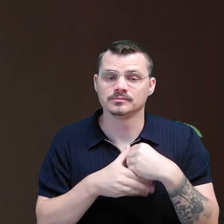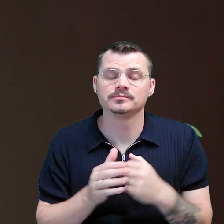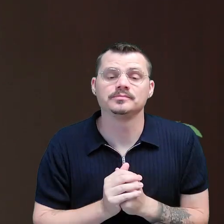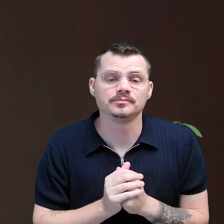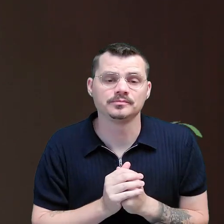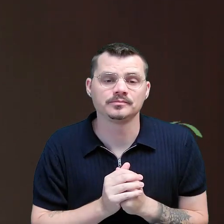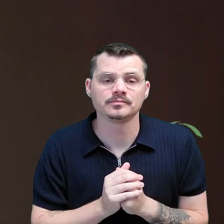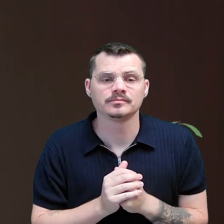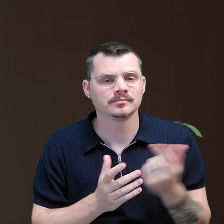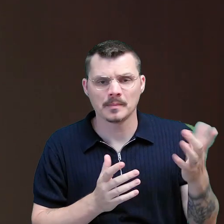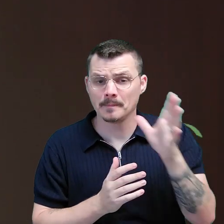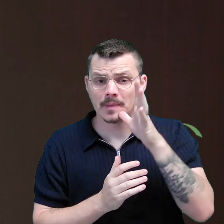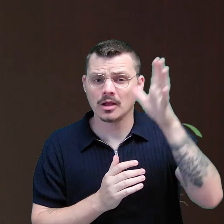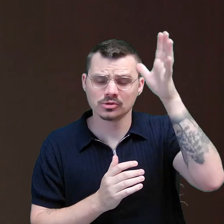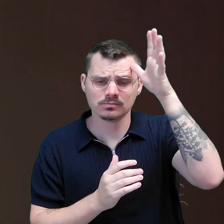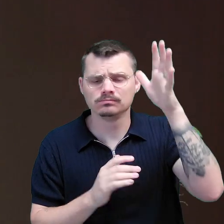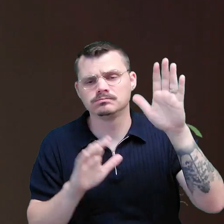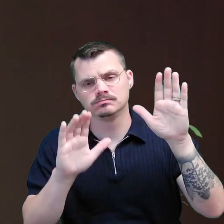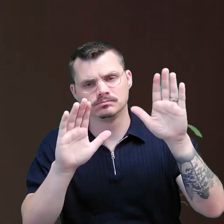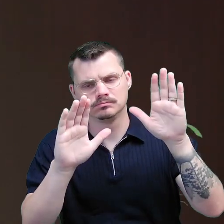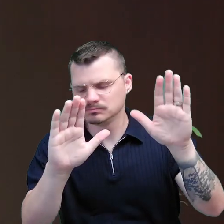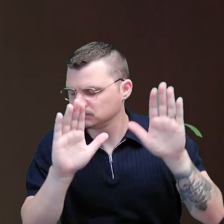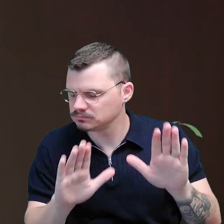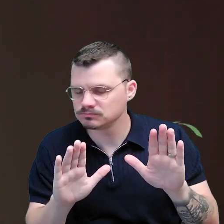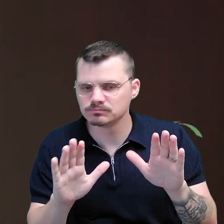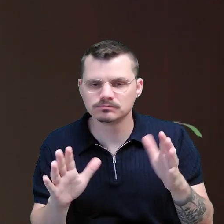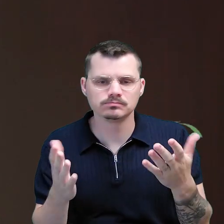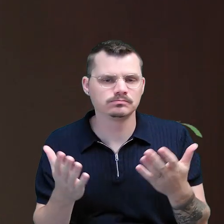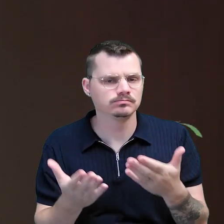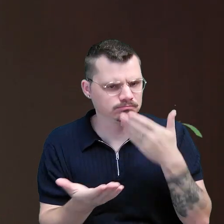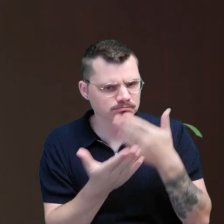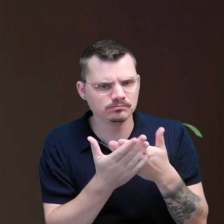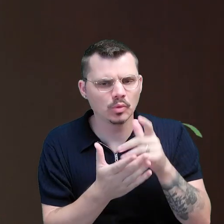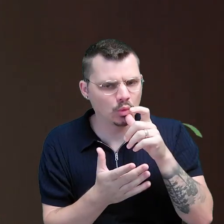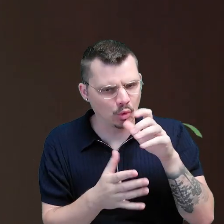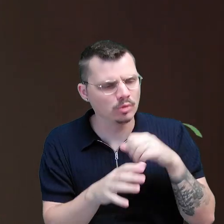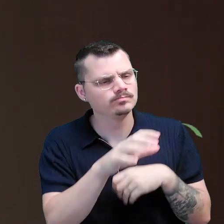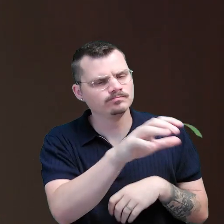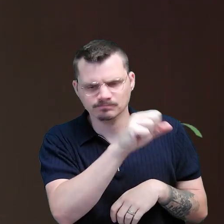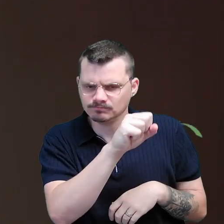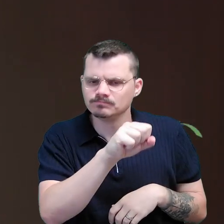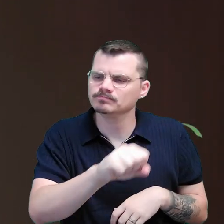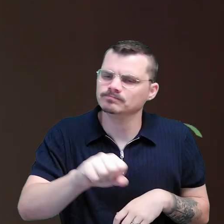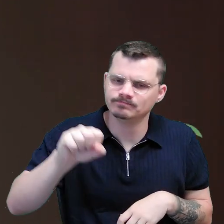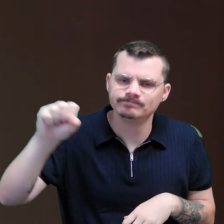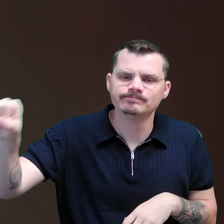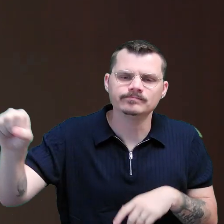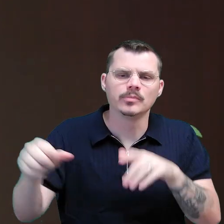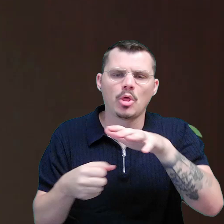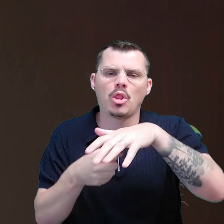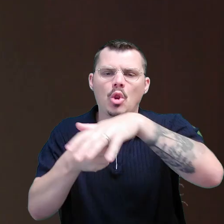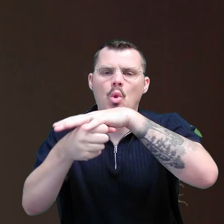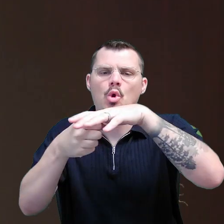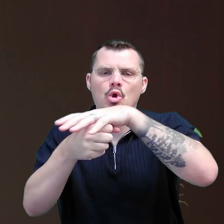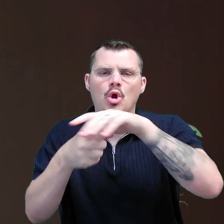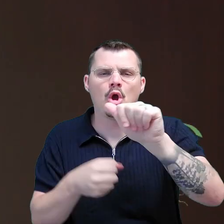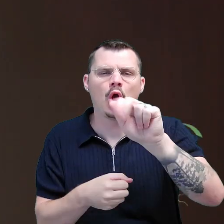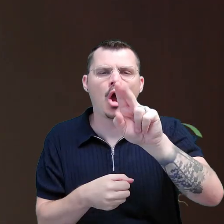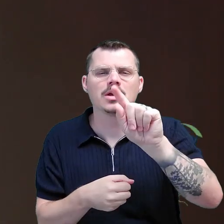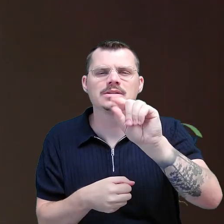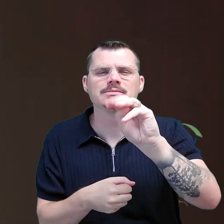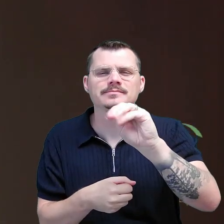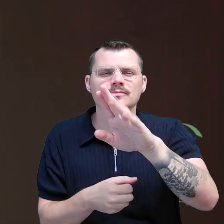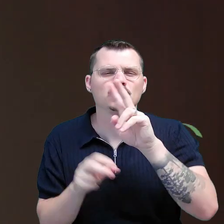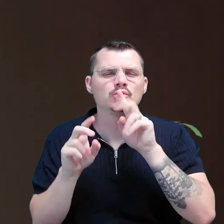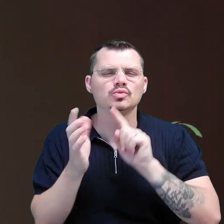he had wonderful parents, lovely parents, who took him to the local autism research